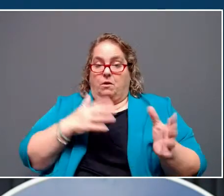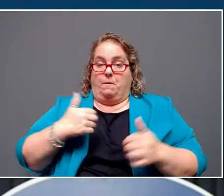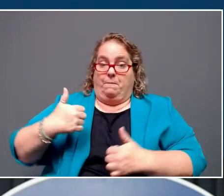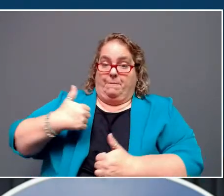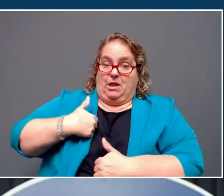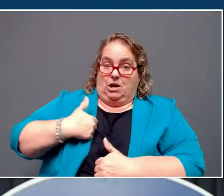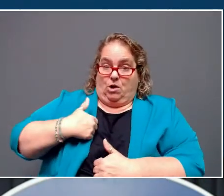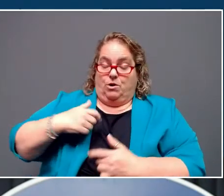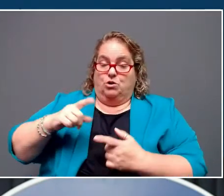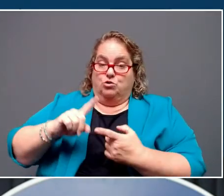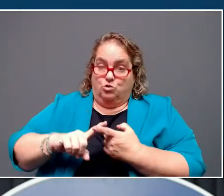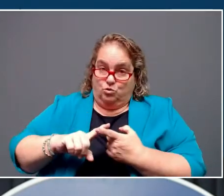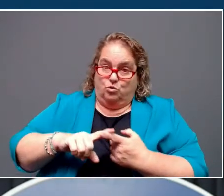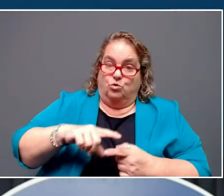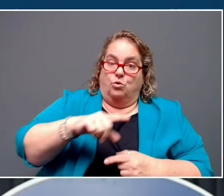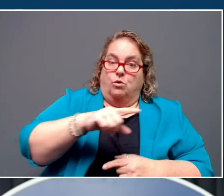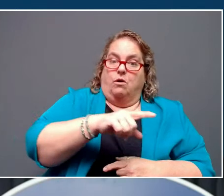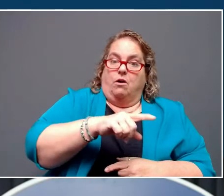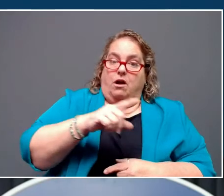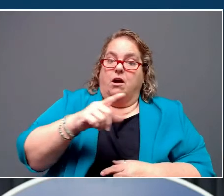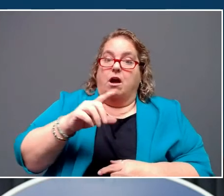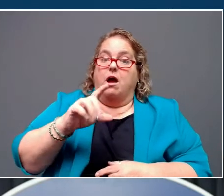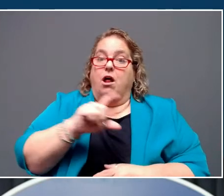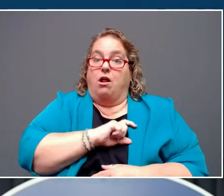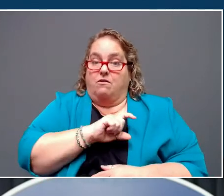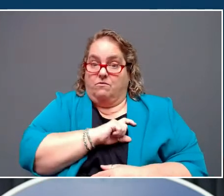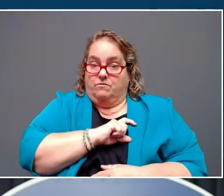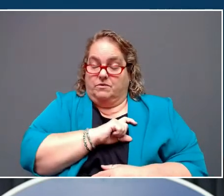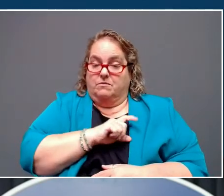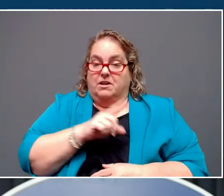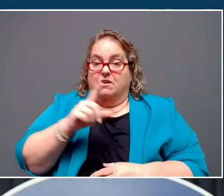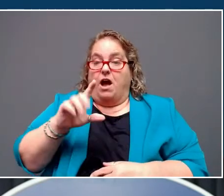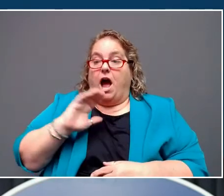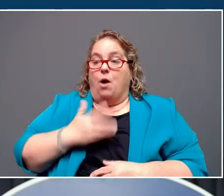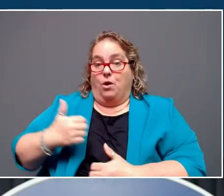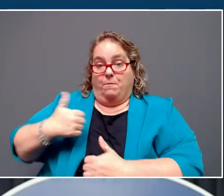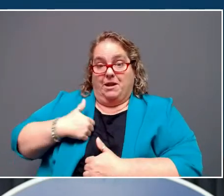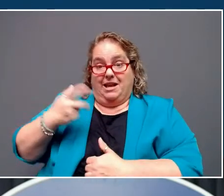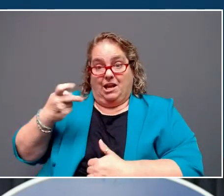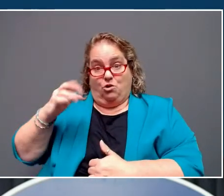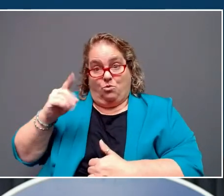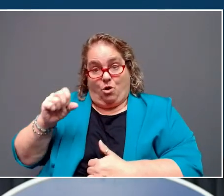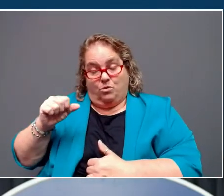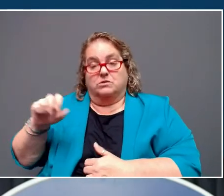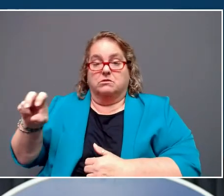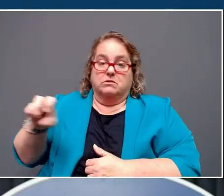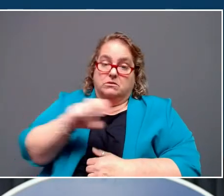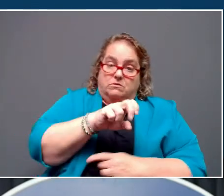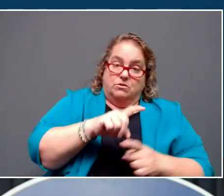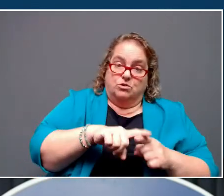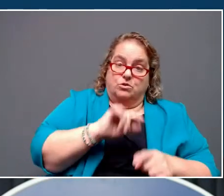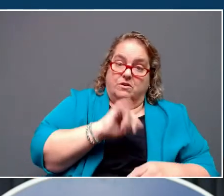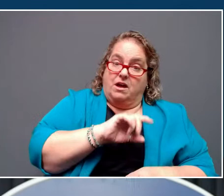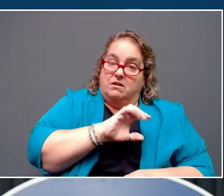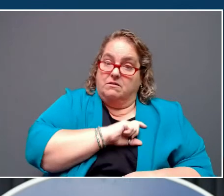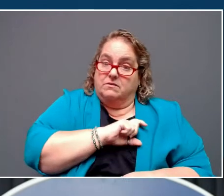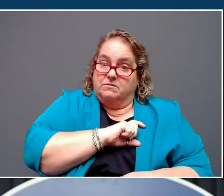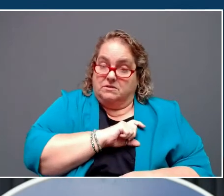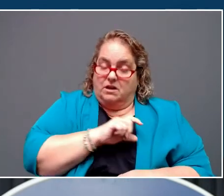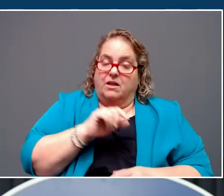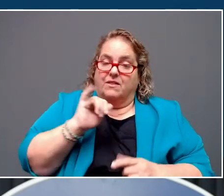local law enforcement to hire our military heroes that are looking for that type of career. Now, even before taking this